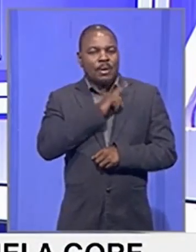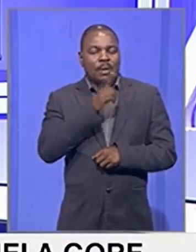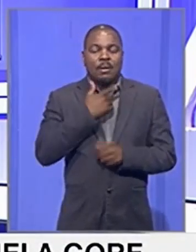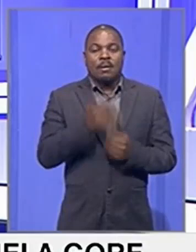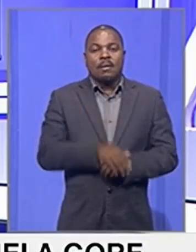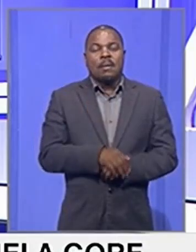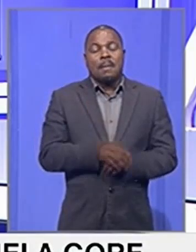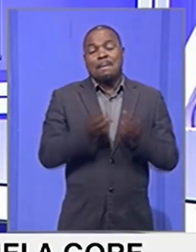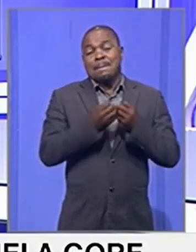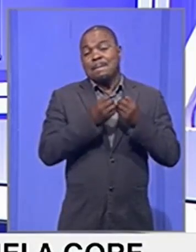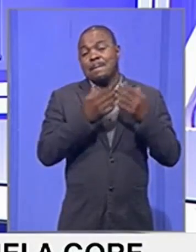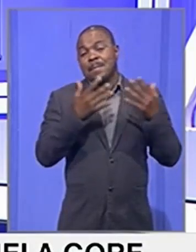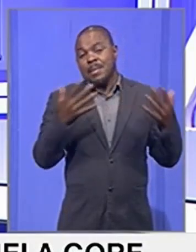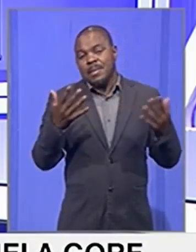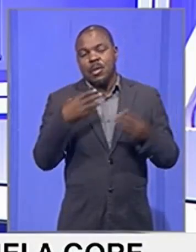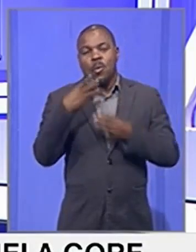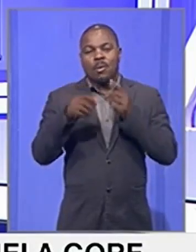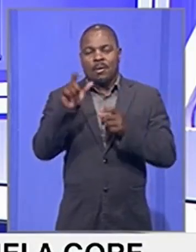3,700.